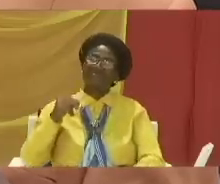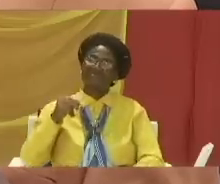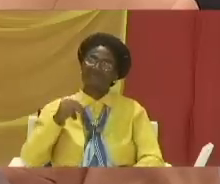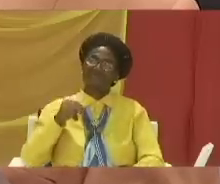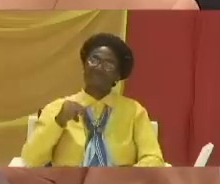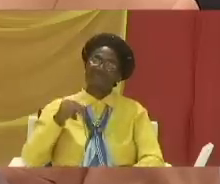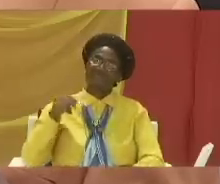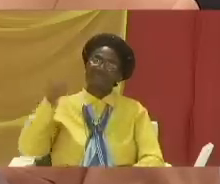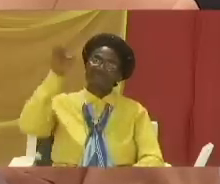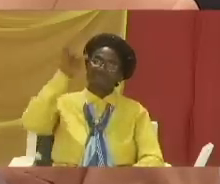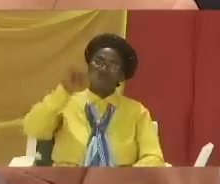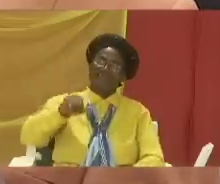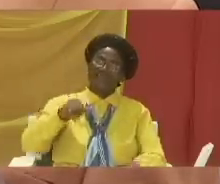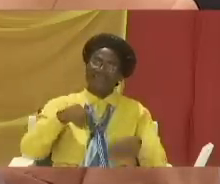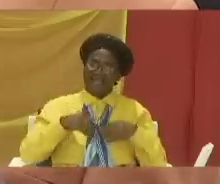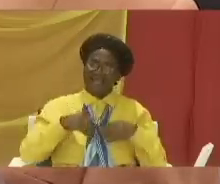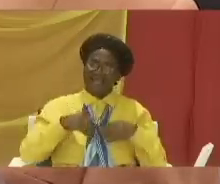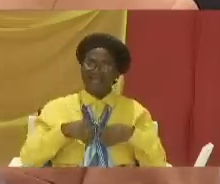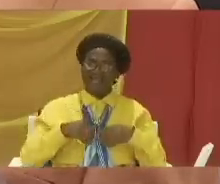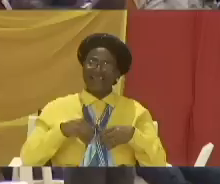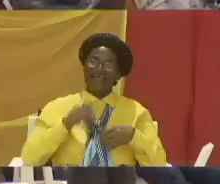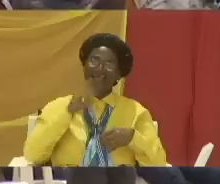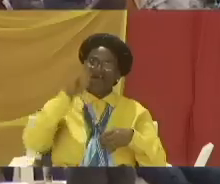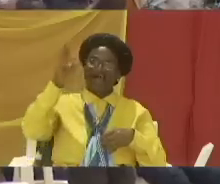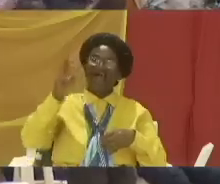They'll be waiting for you at the border.